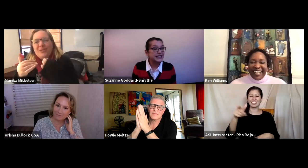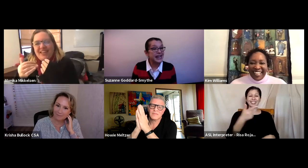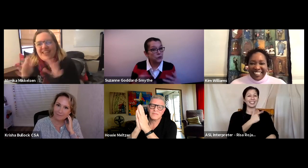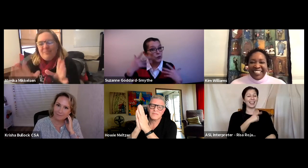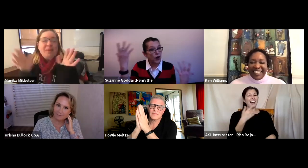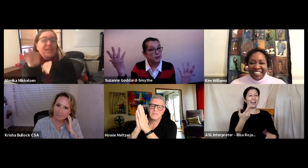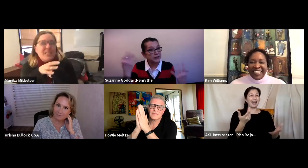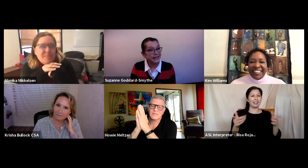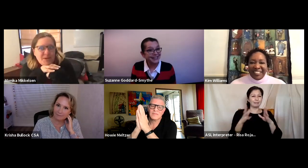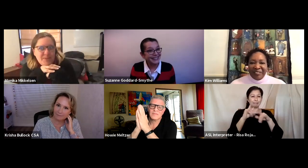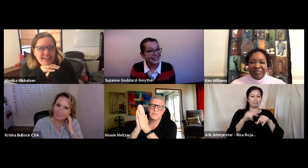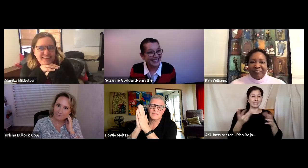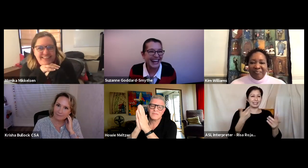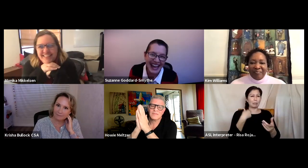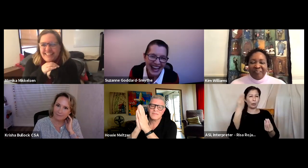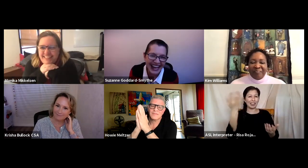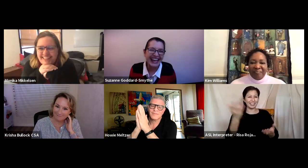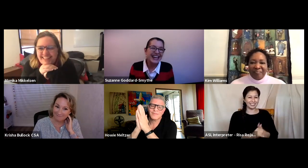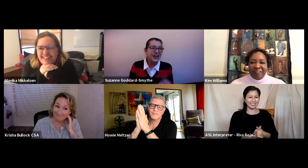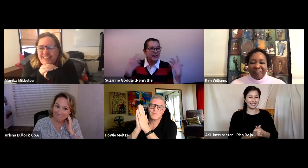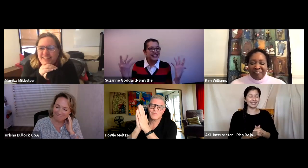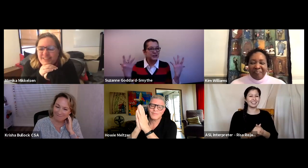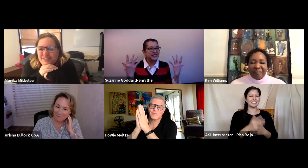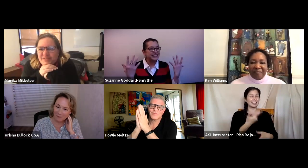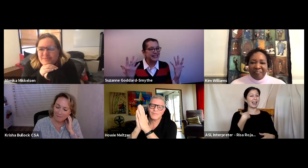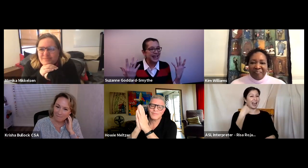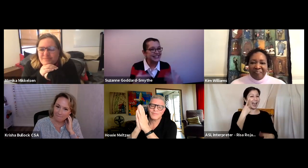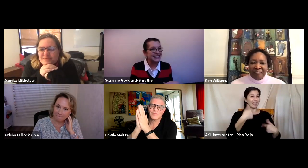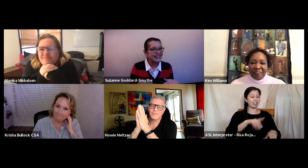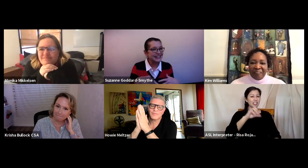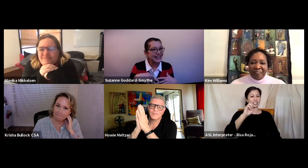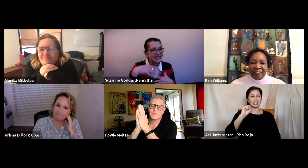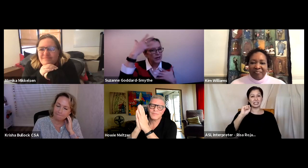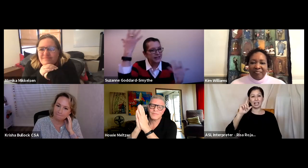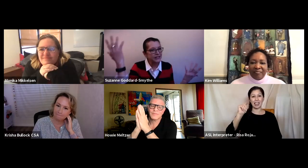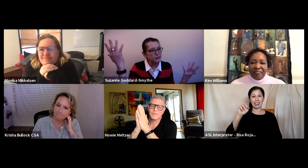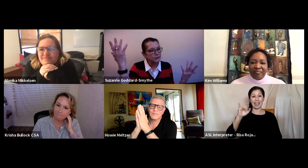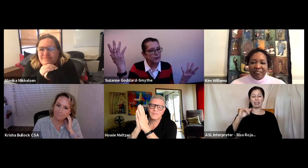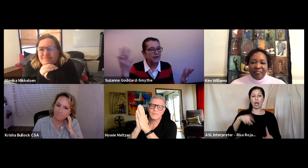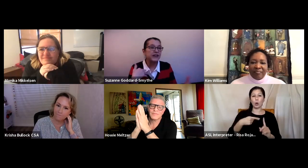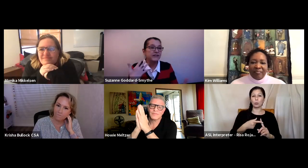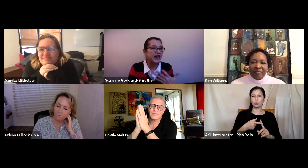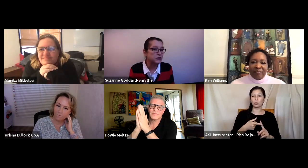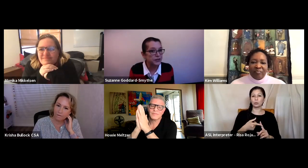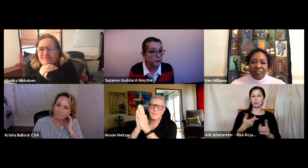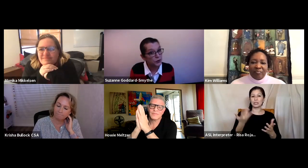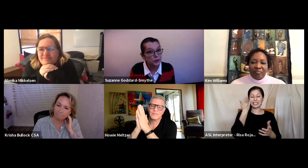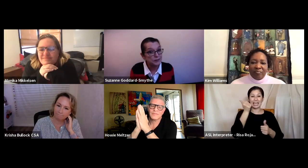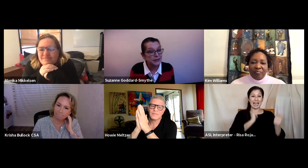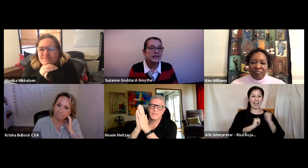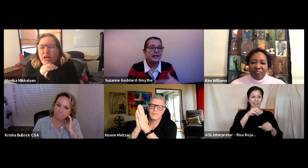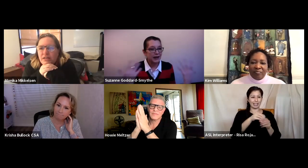during the personal thing slate, that I'm we'll like, probably. tell me what you think. Well, I think during the slate, that's when, if the actor were in